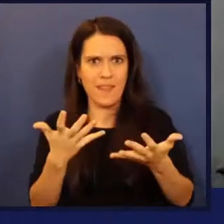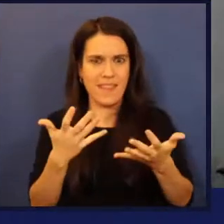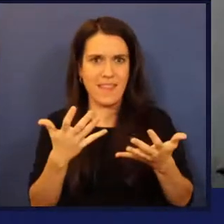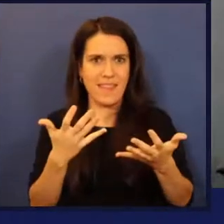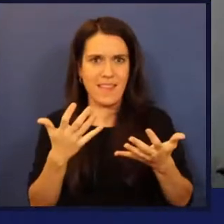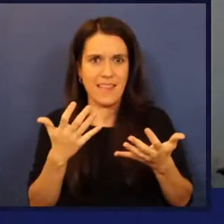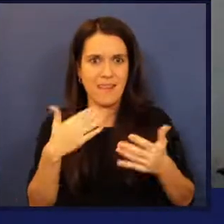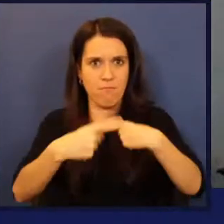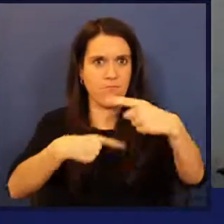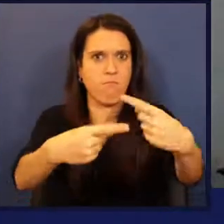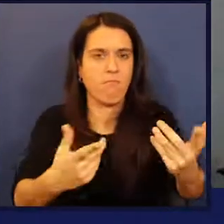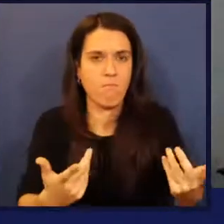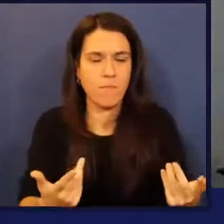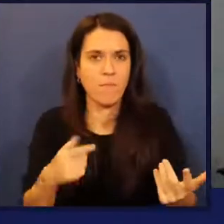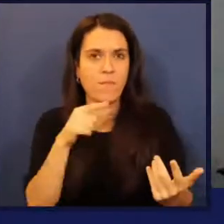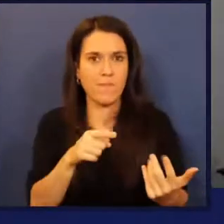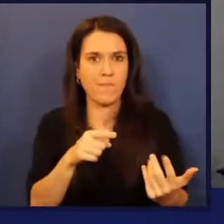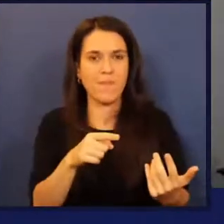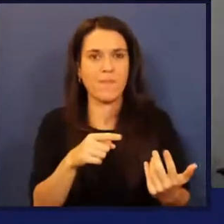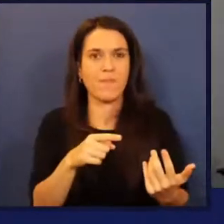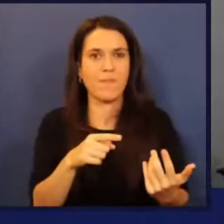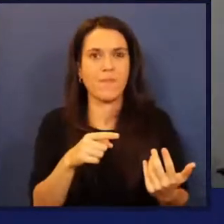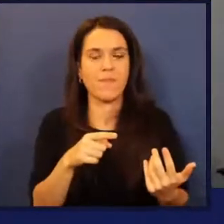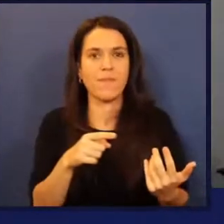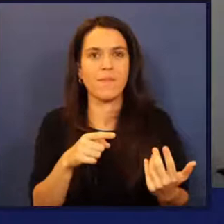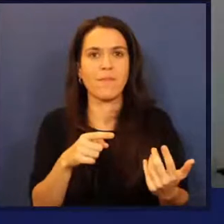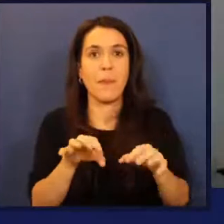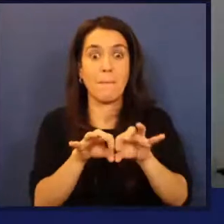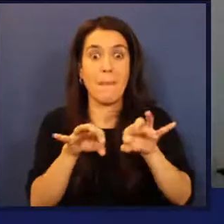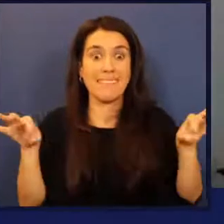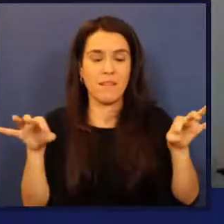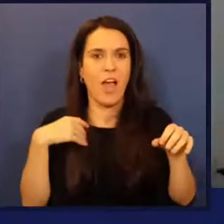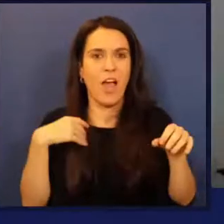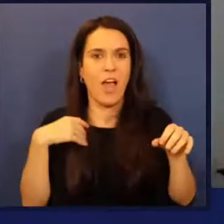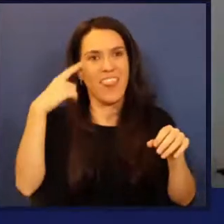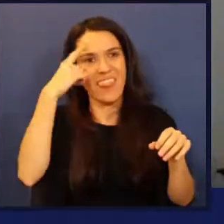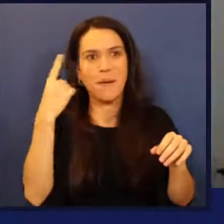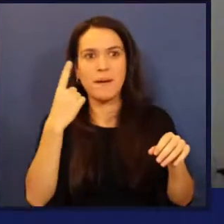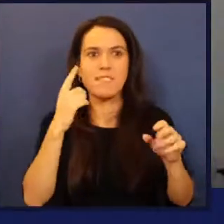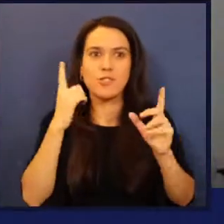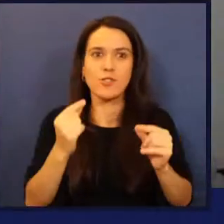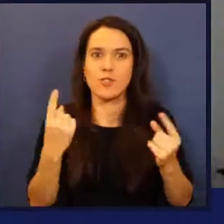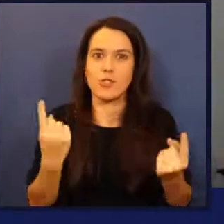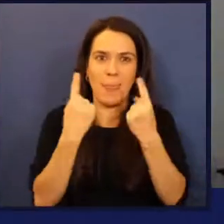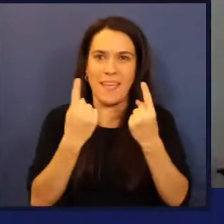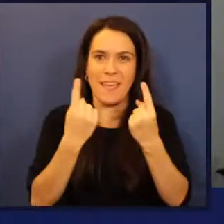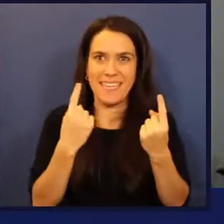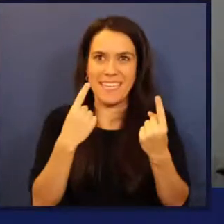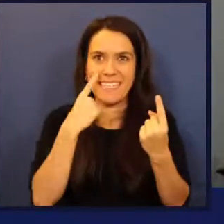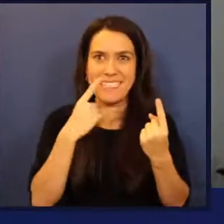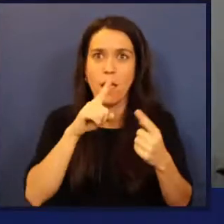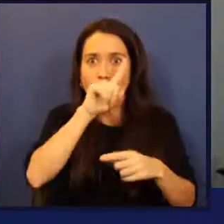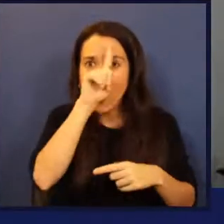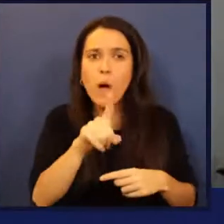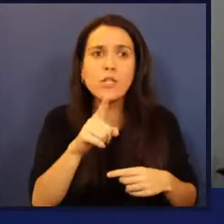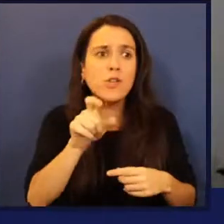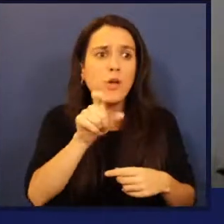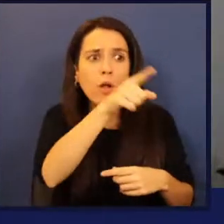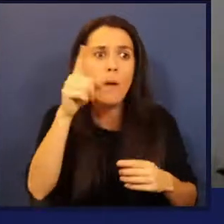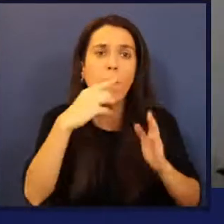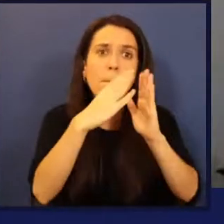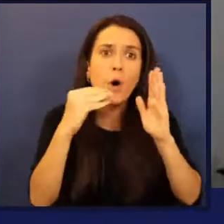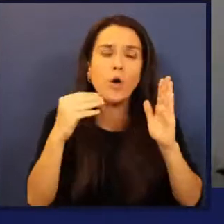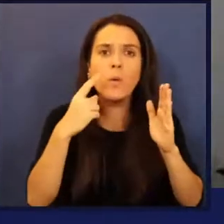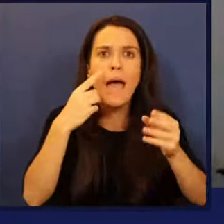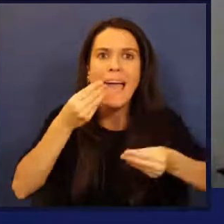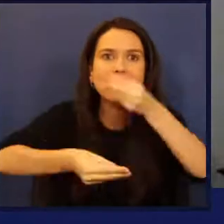or here's how, like, do something. I even ask the question, force everybody who does something with their model to explain every decision